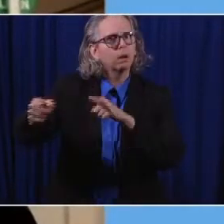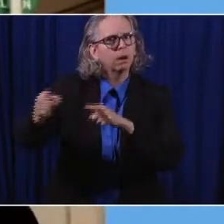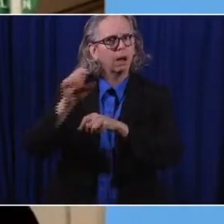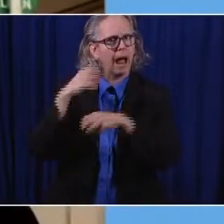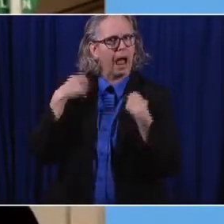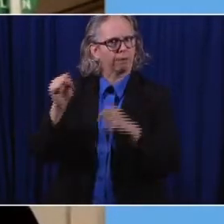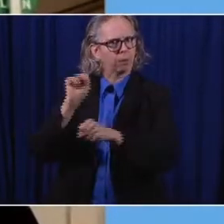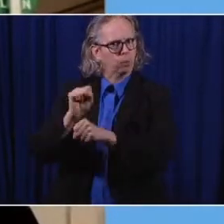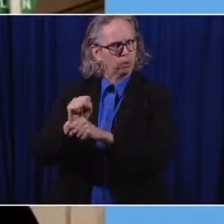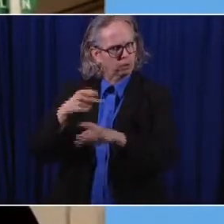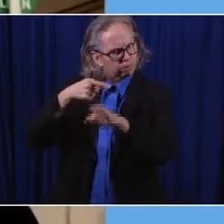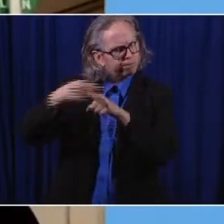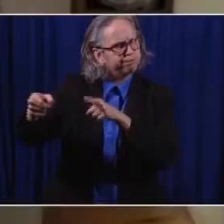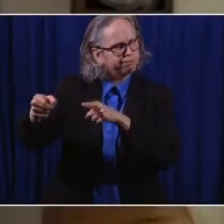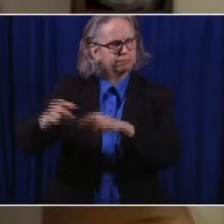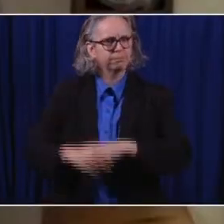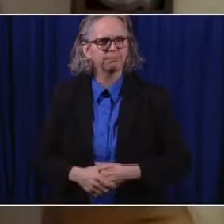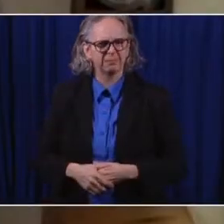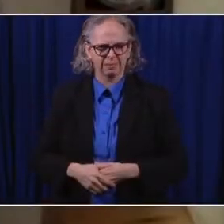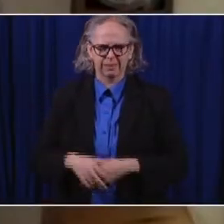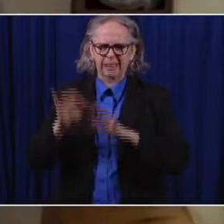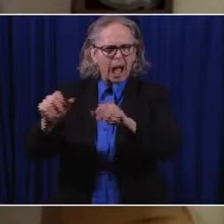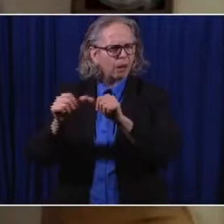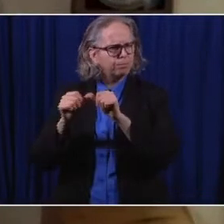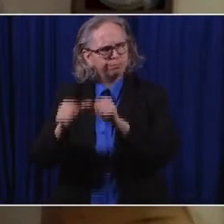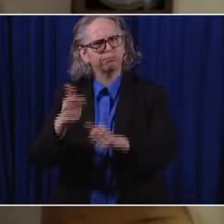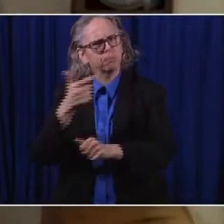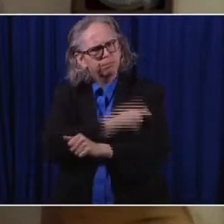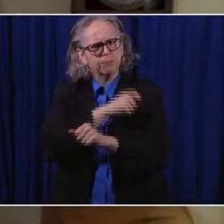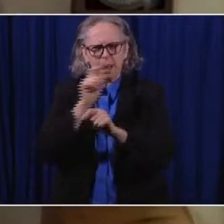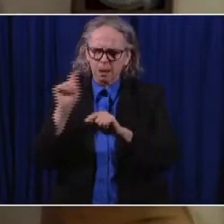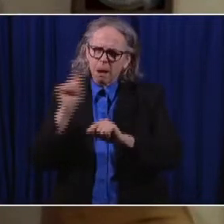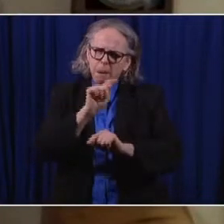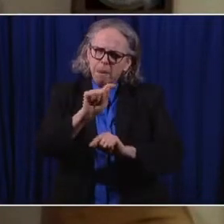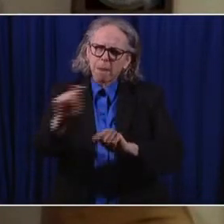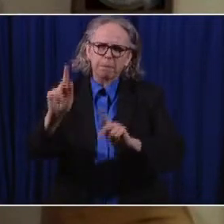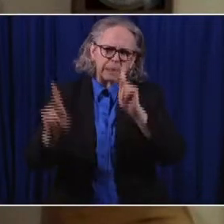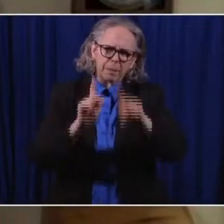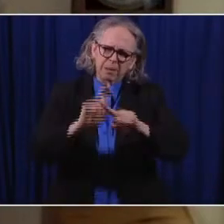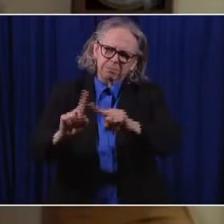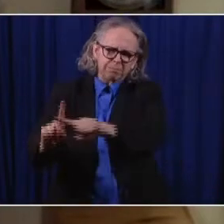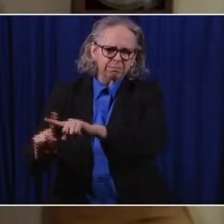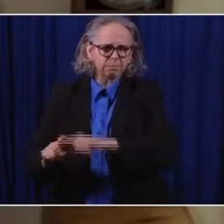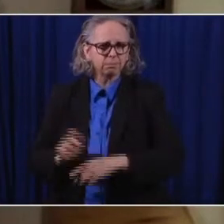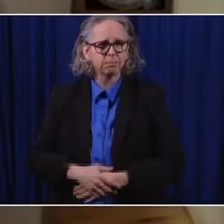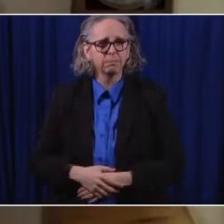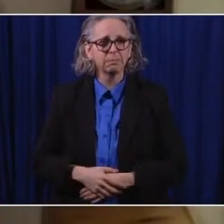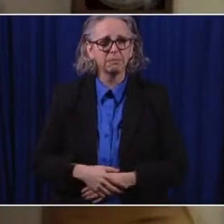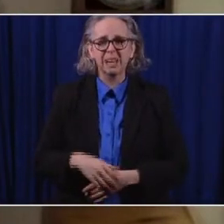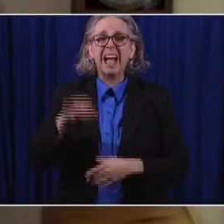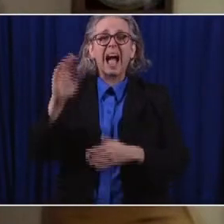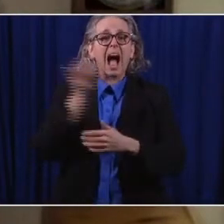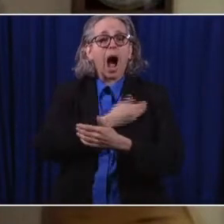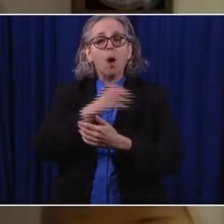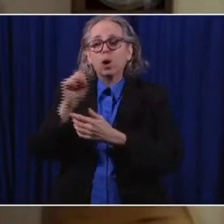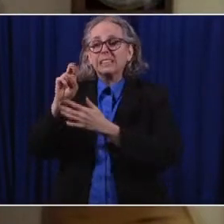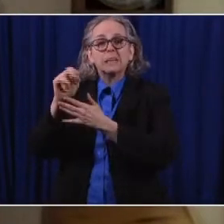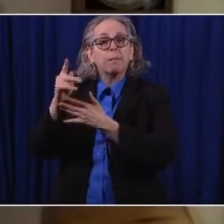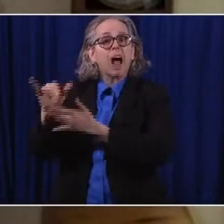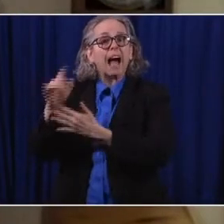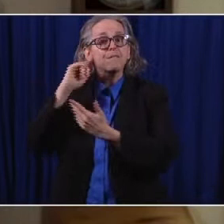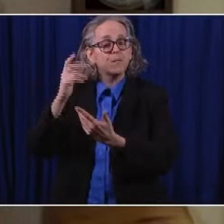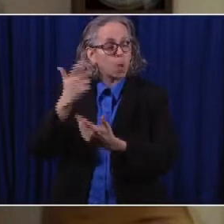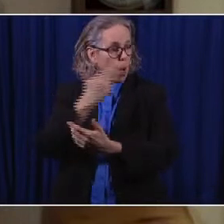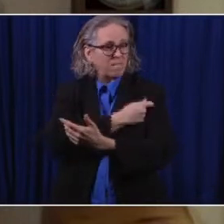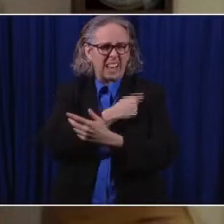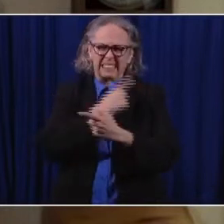both of those hospitals. While supplies are limited right now, we have been told that we will